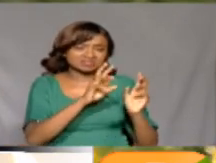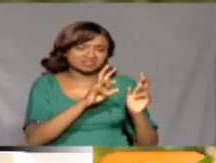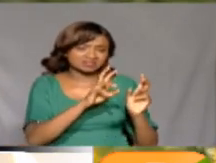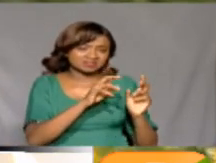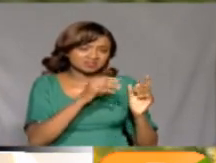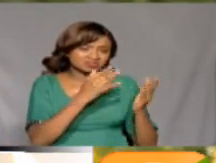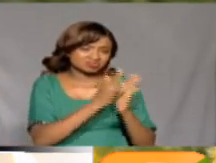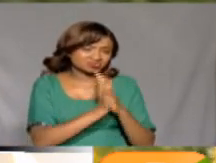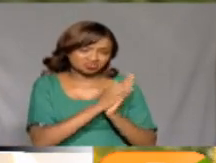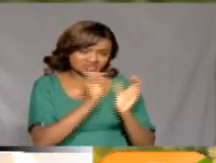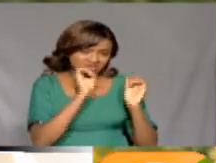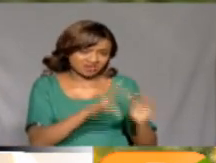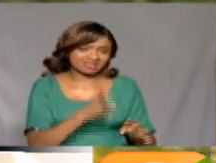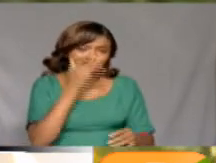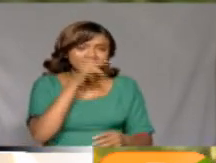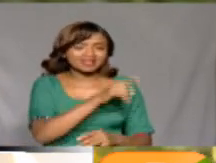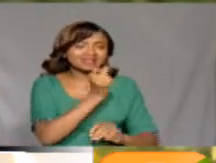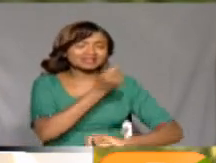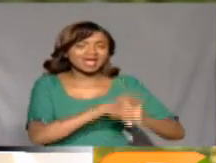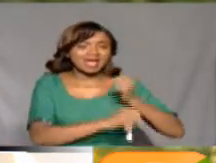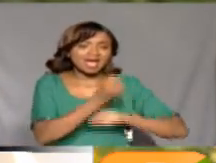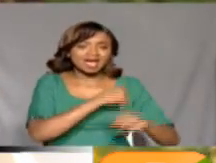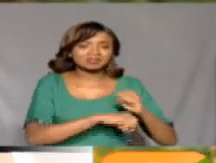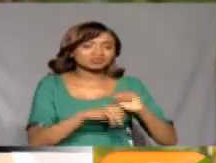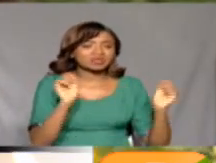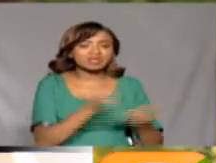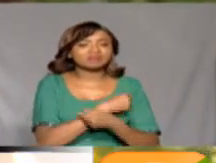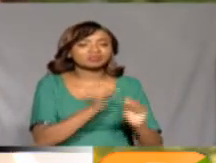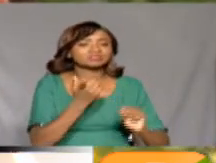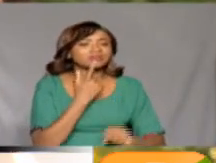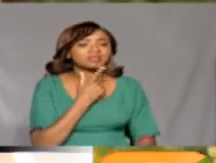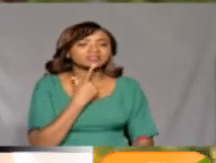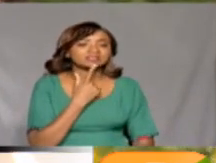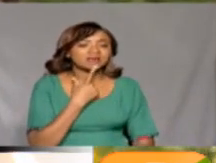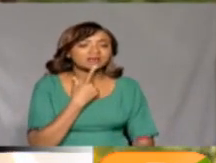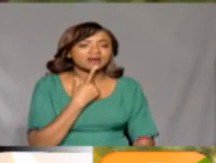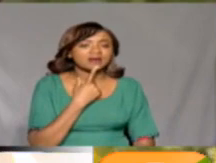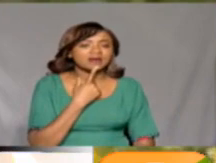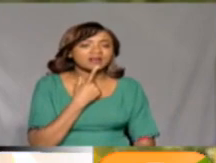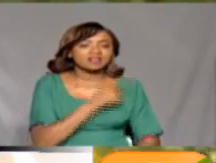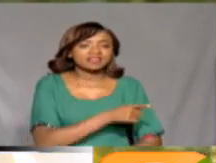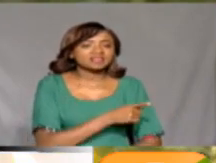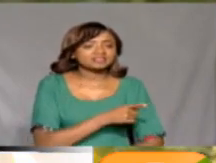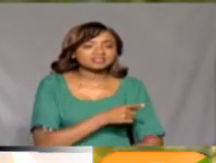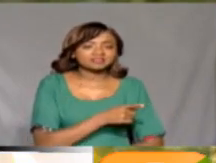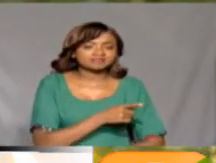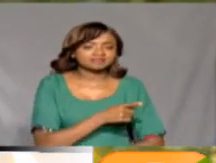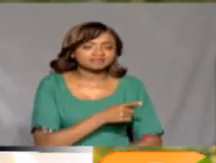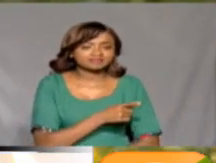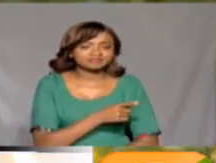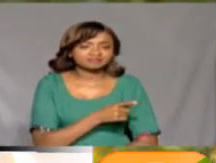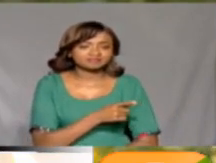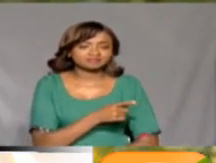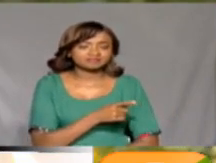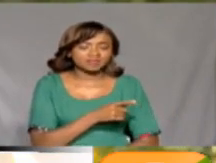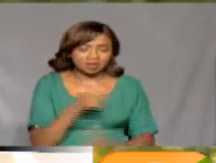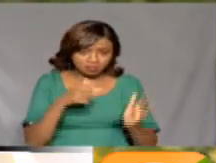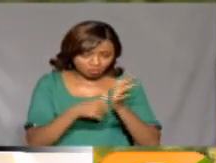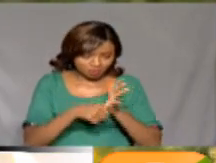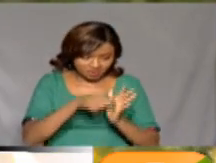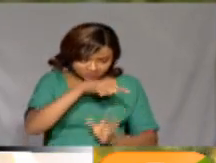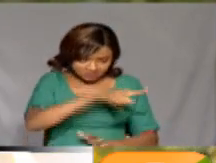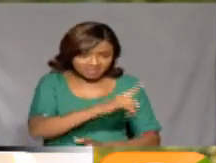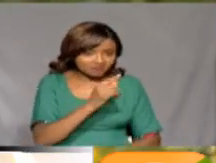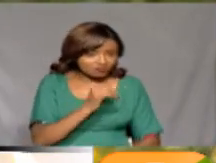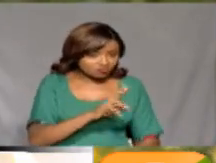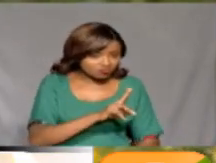not an incident that you can actually say it has anything to do with the old man himself. I think it